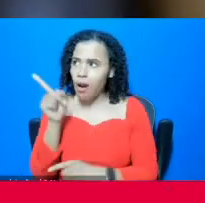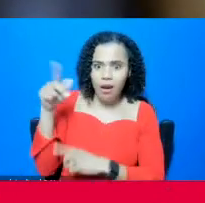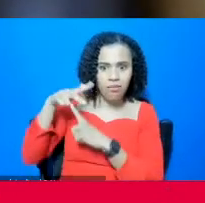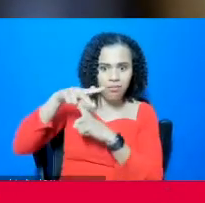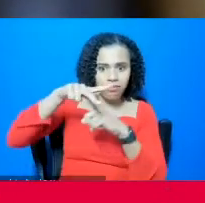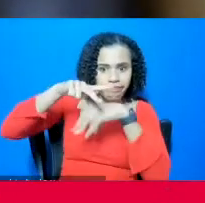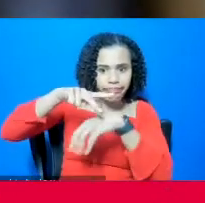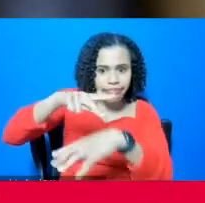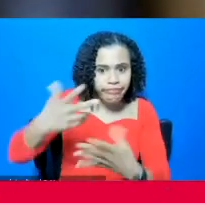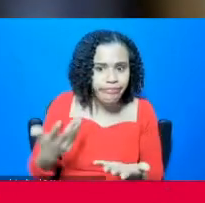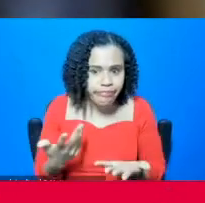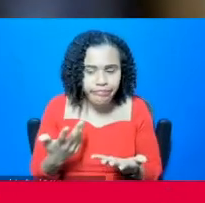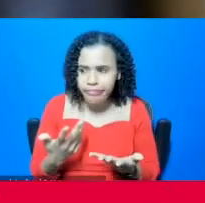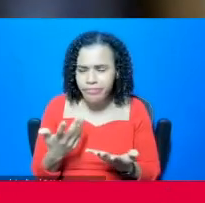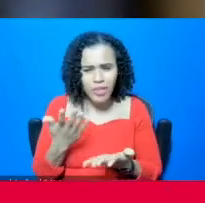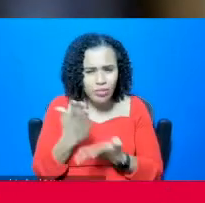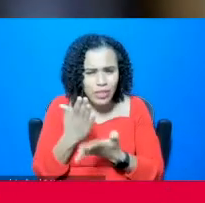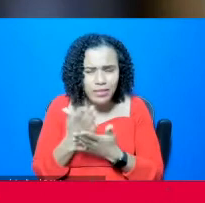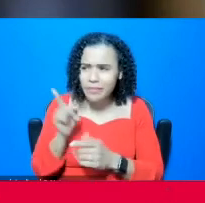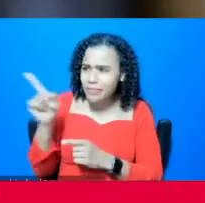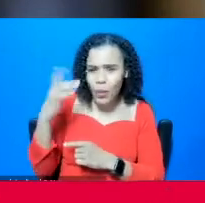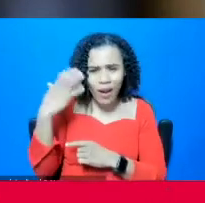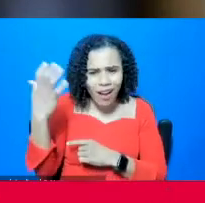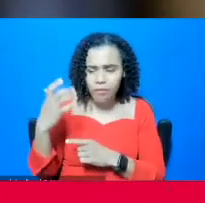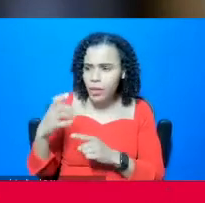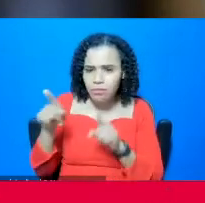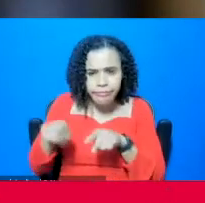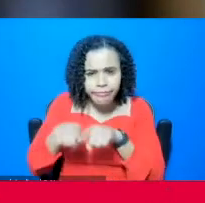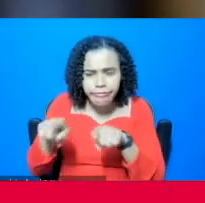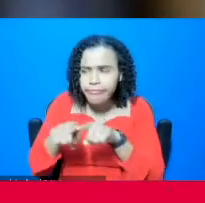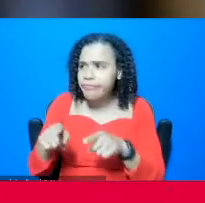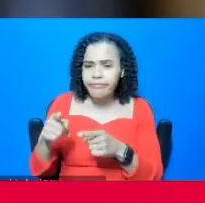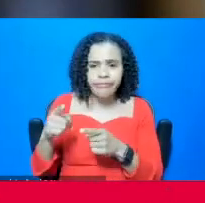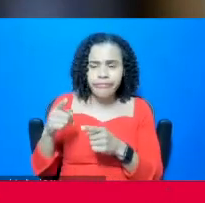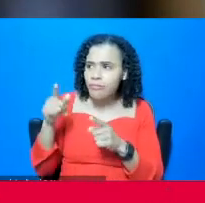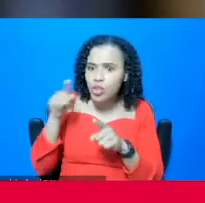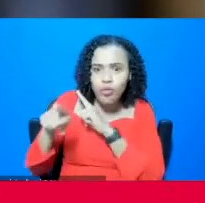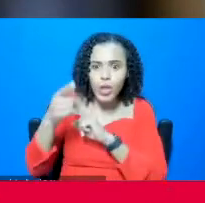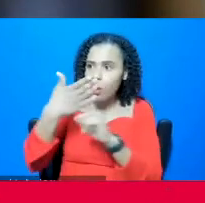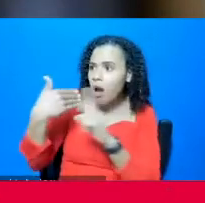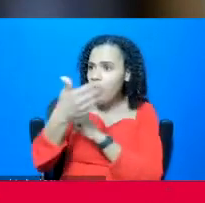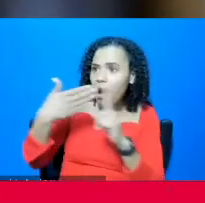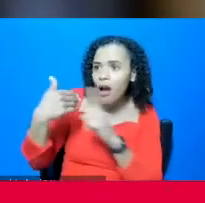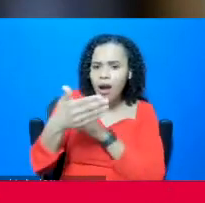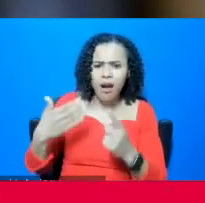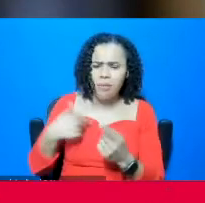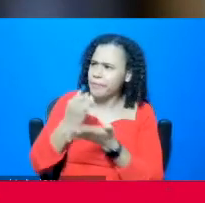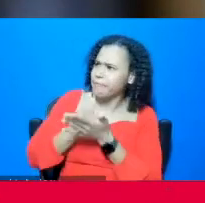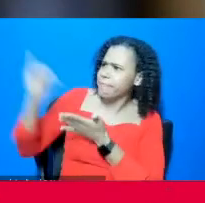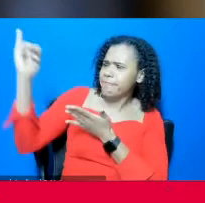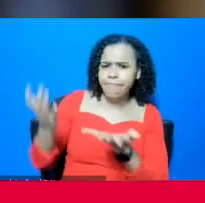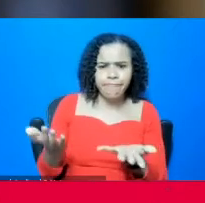rhetoric, which is already been mentioned to a certain extent in so many great ways. But when we talk about